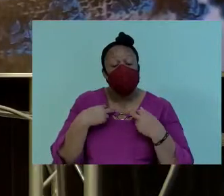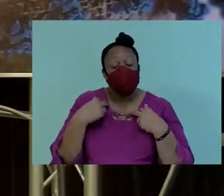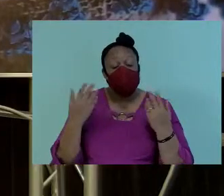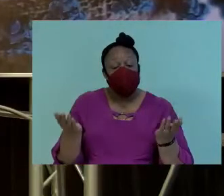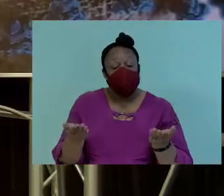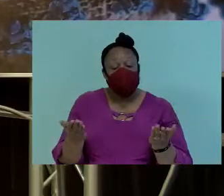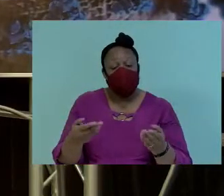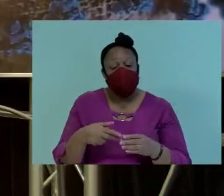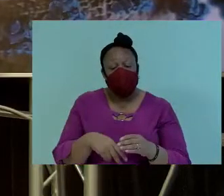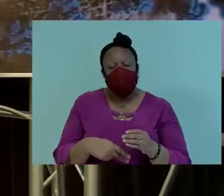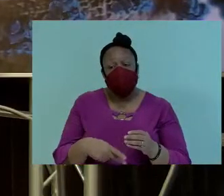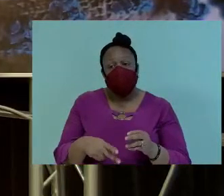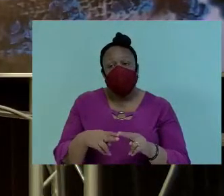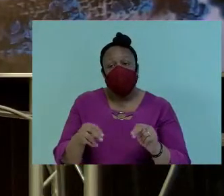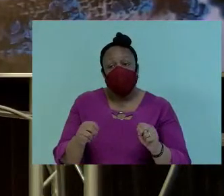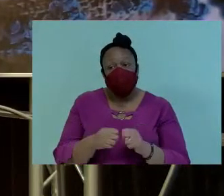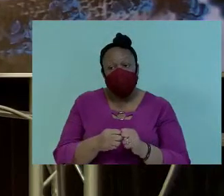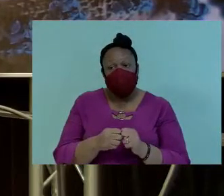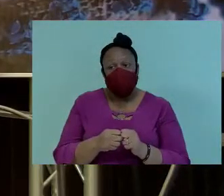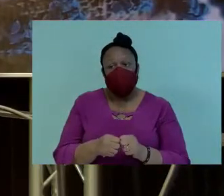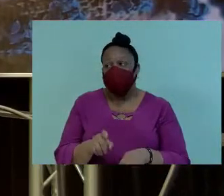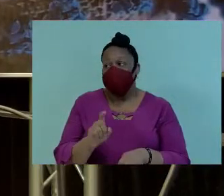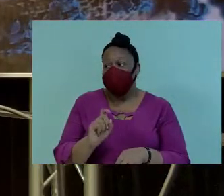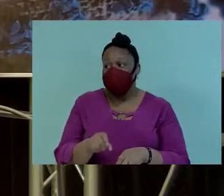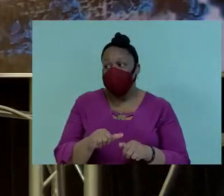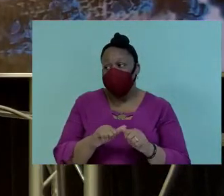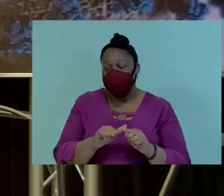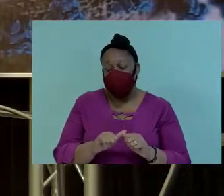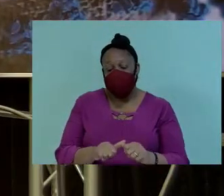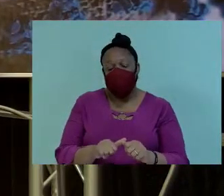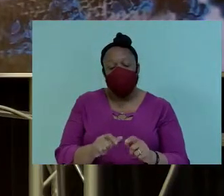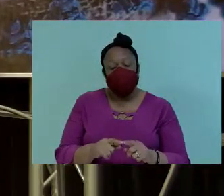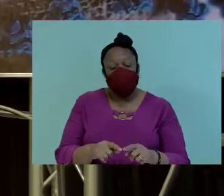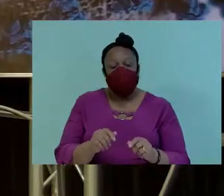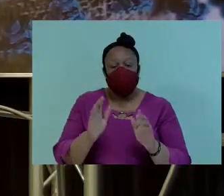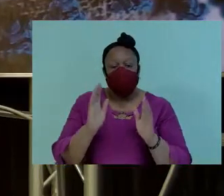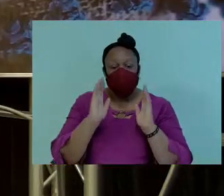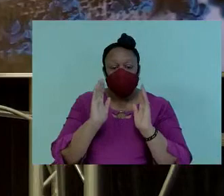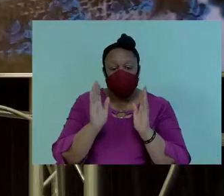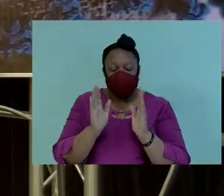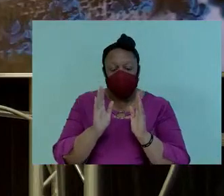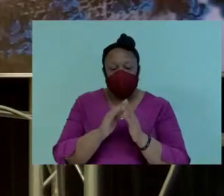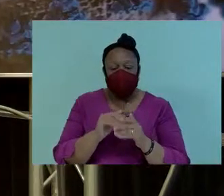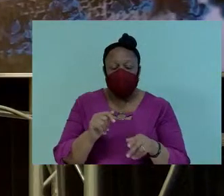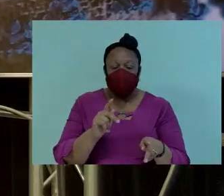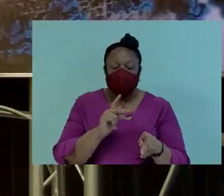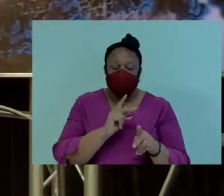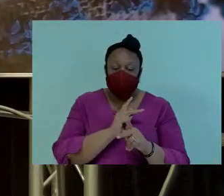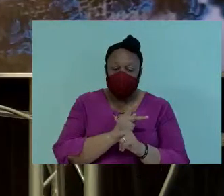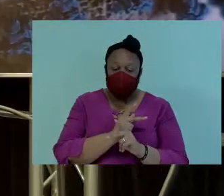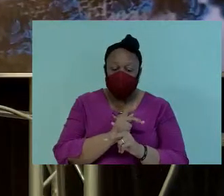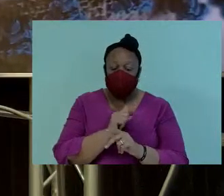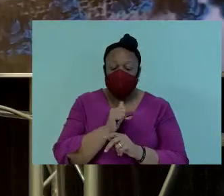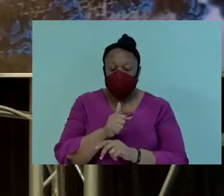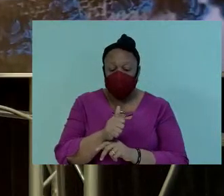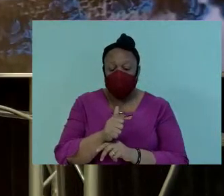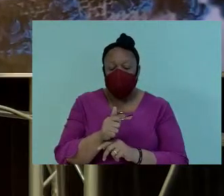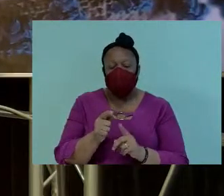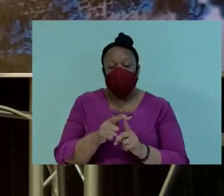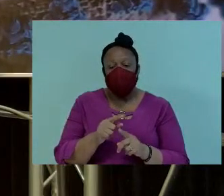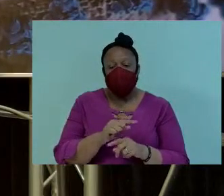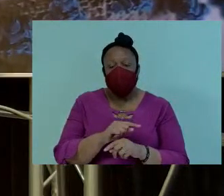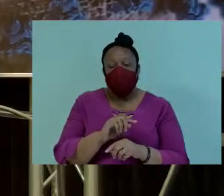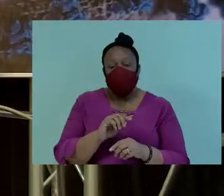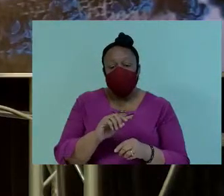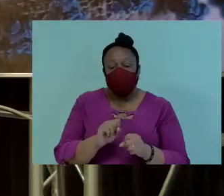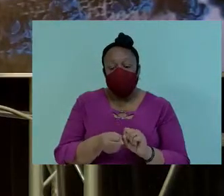So let us remain steadfast, vigilant, and prepared to respond to that second wave when it